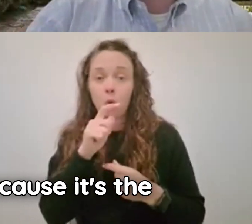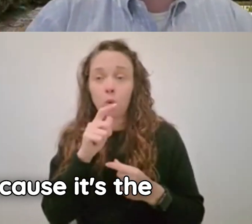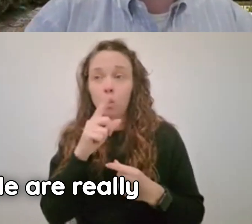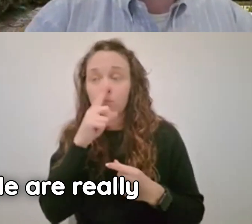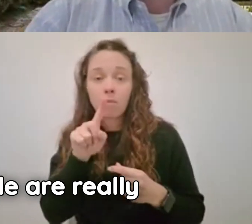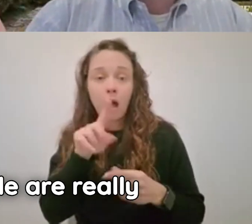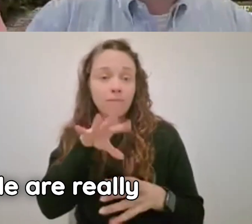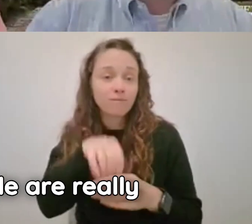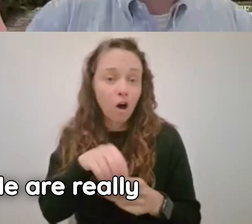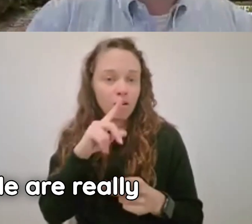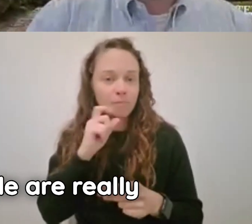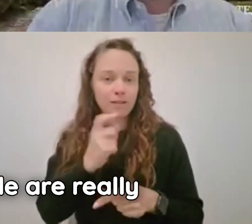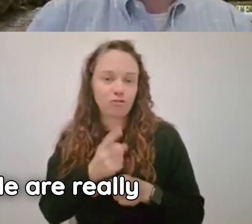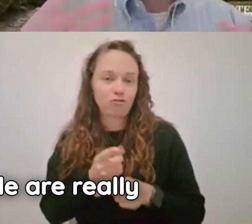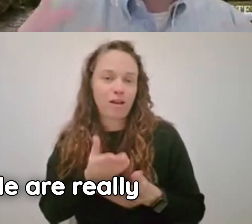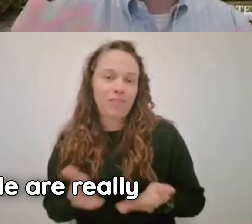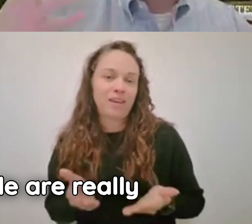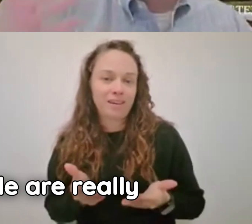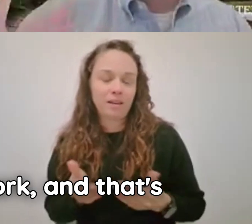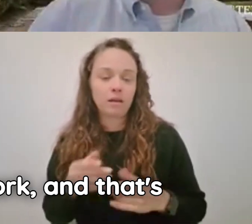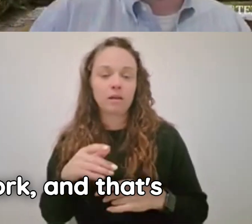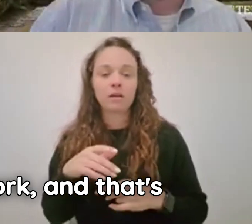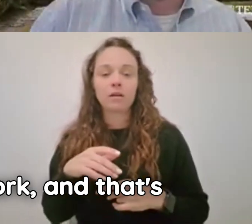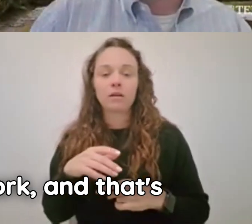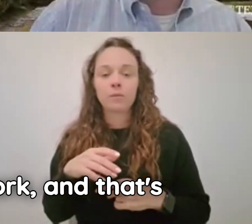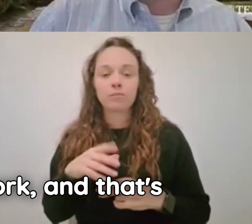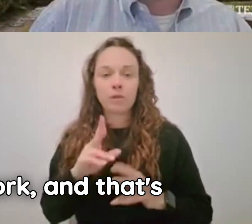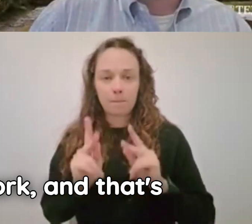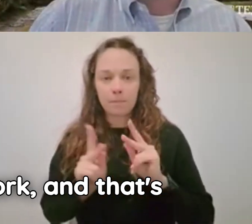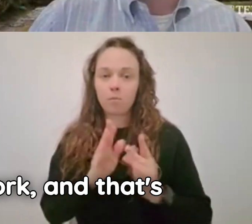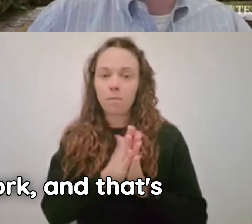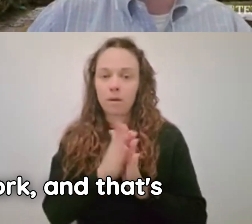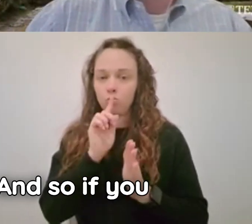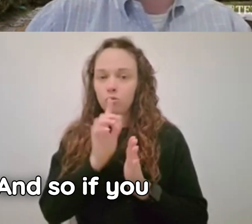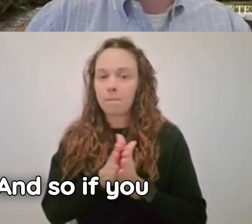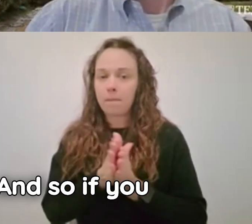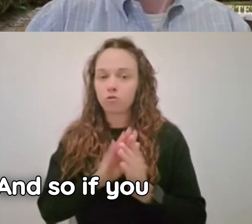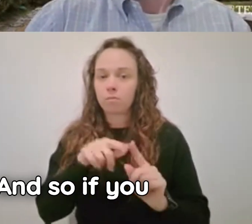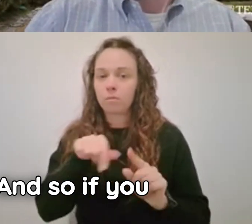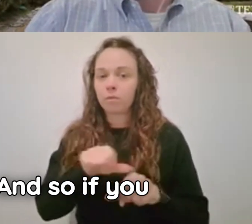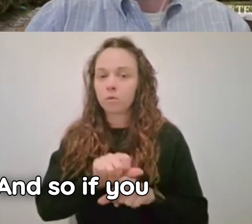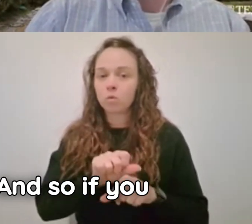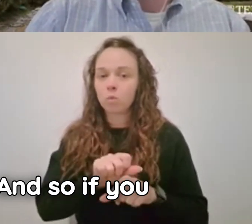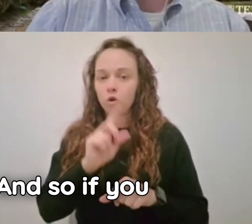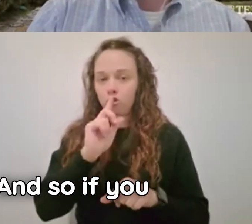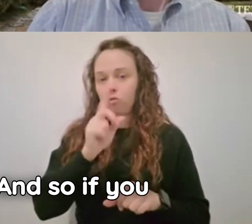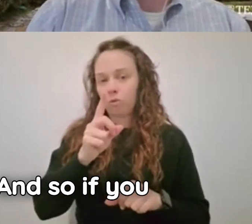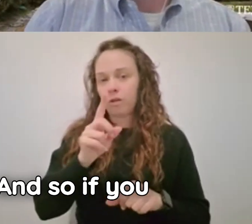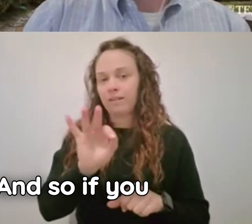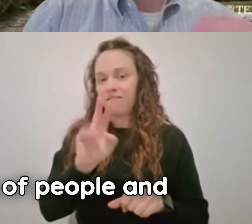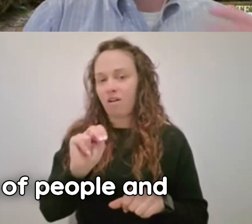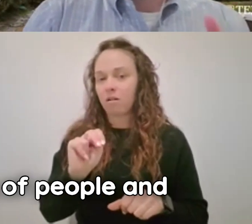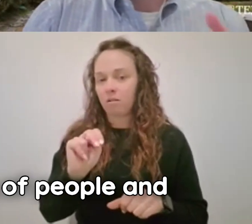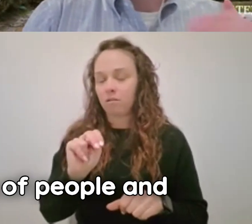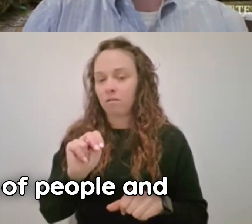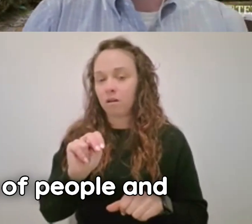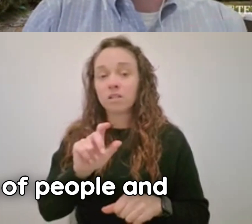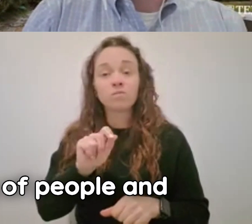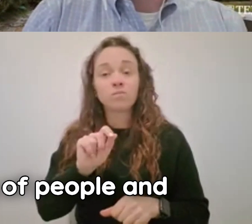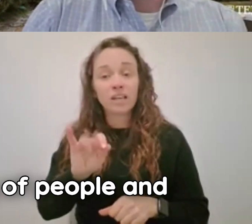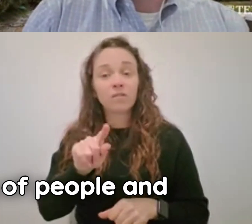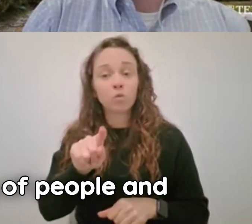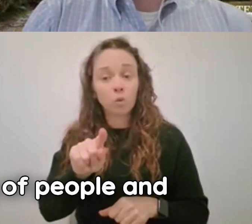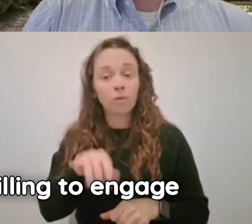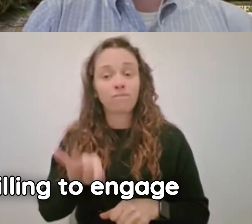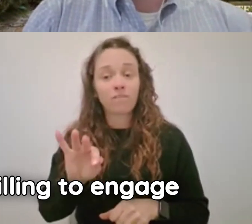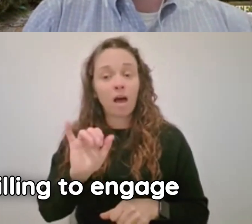because it's the right thing to do. People are really passionate about this work, and that's just made it really fun. And so if you can find that community